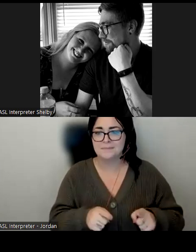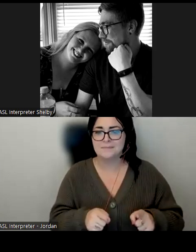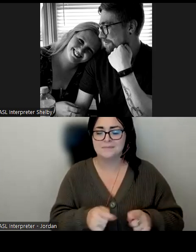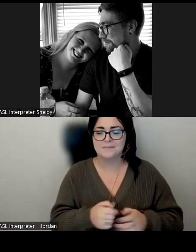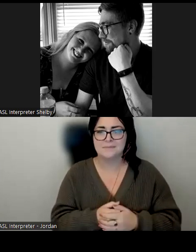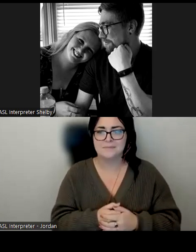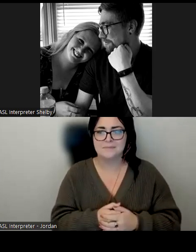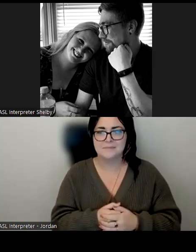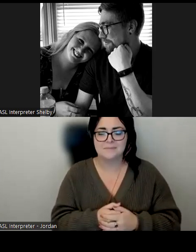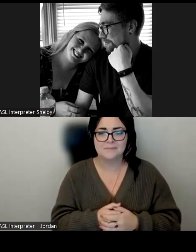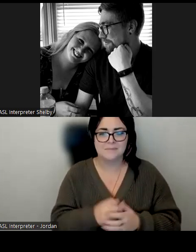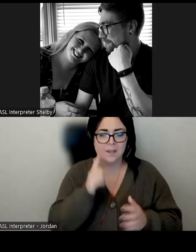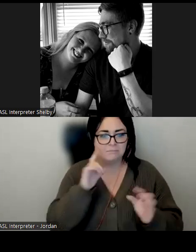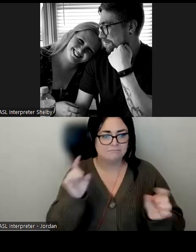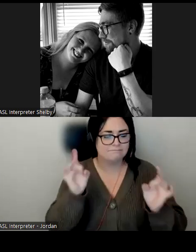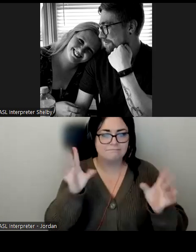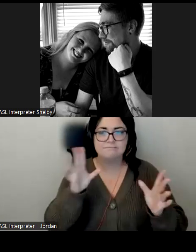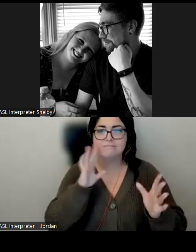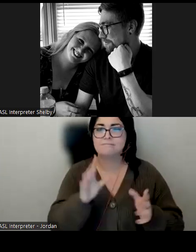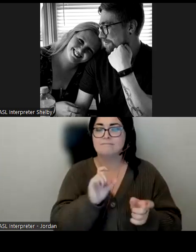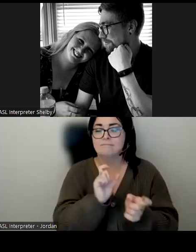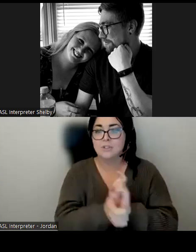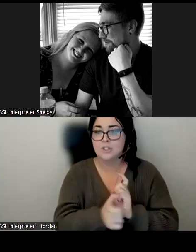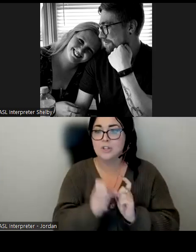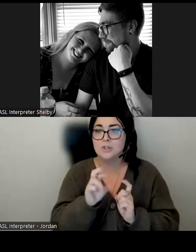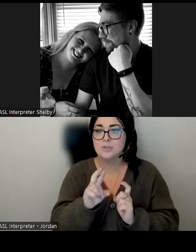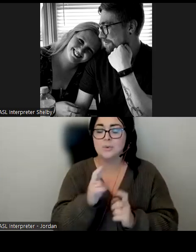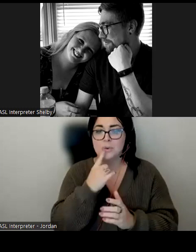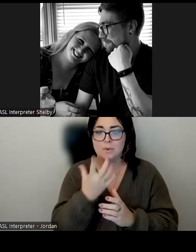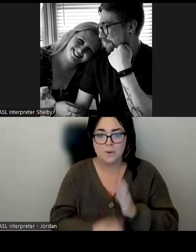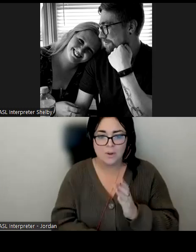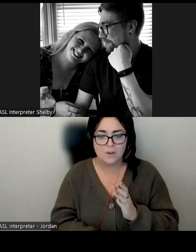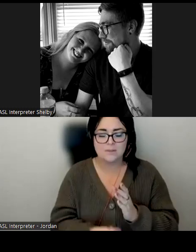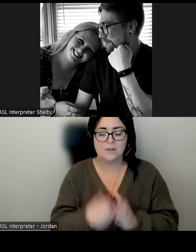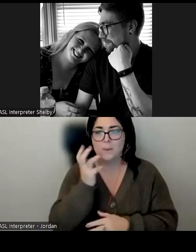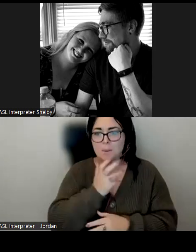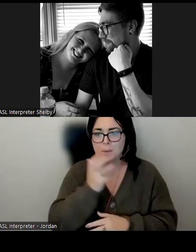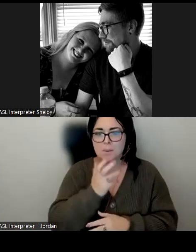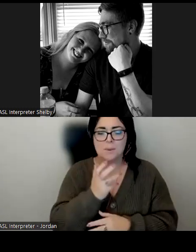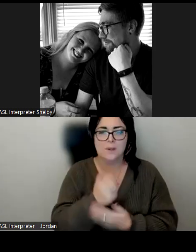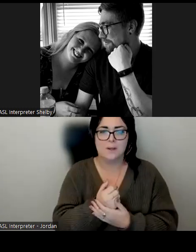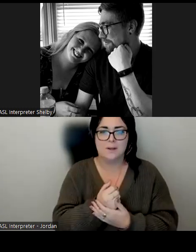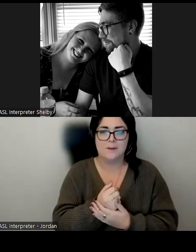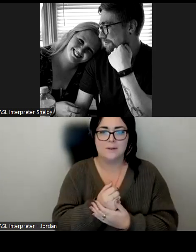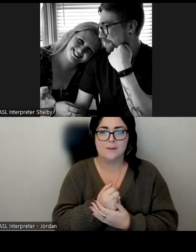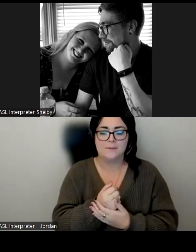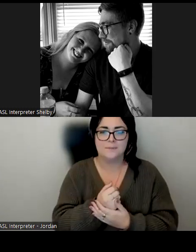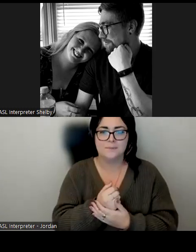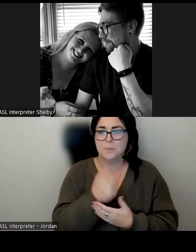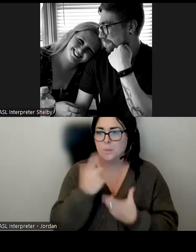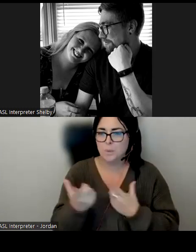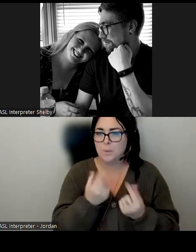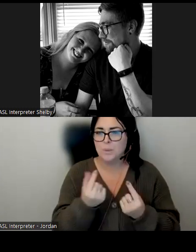such change and loss that it really is a huge shift in the way that we live our